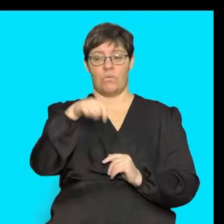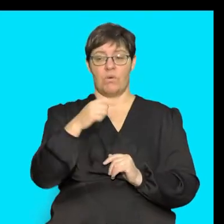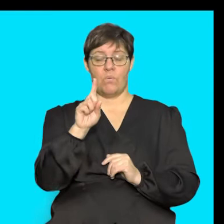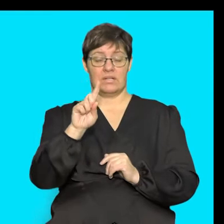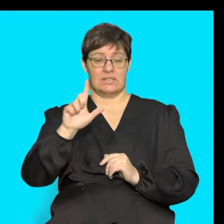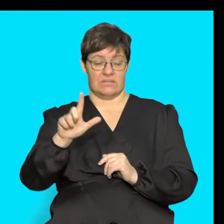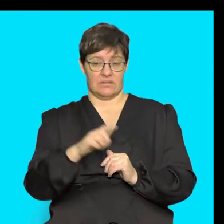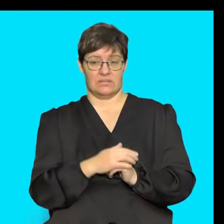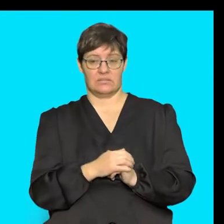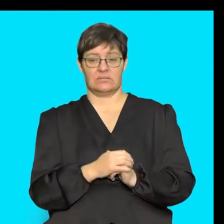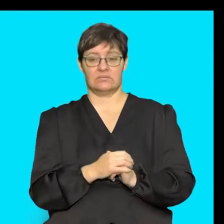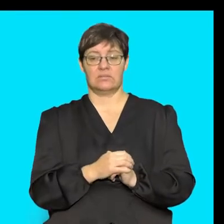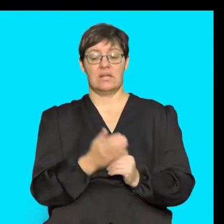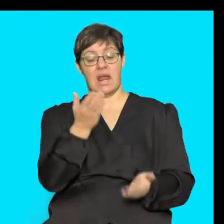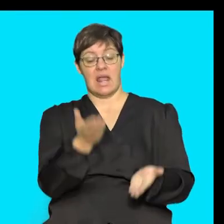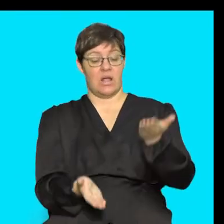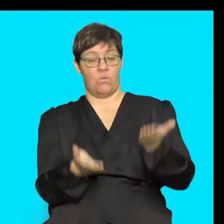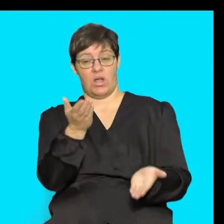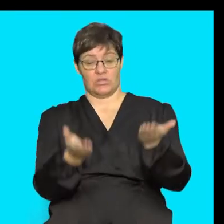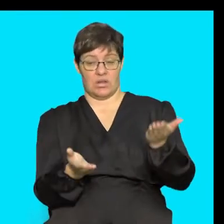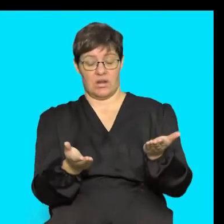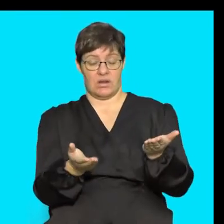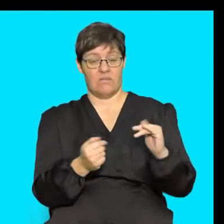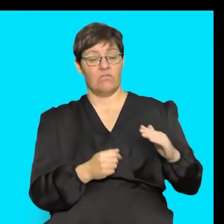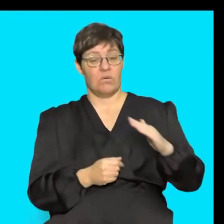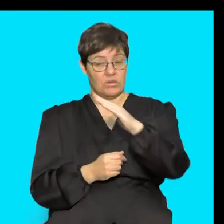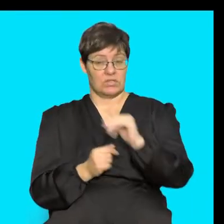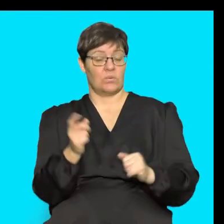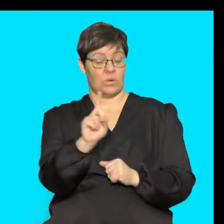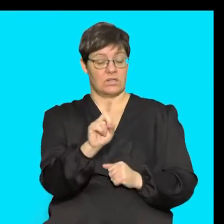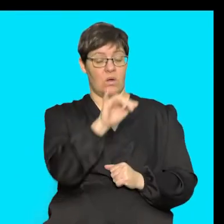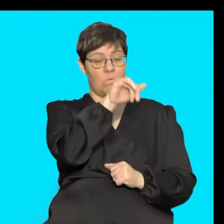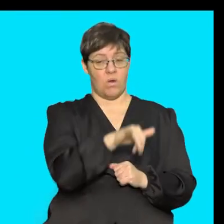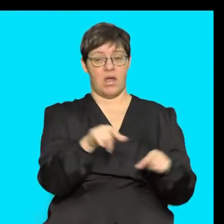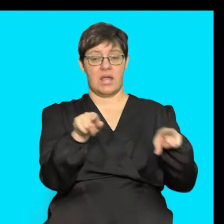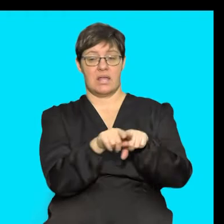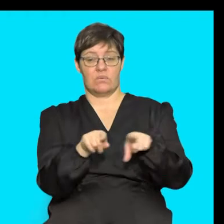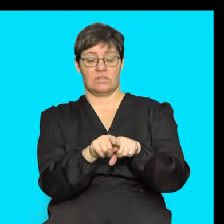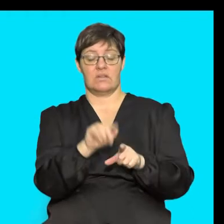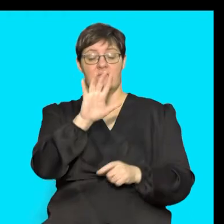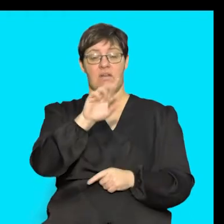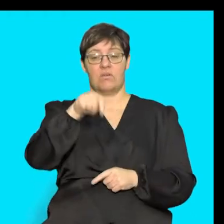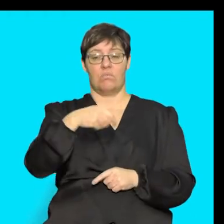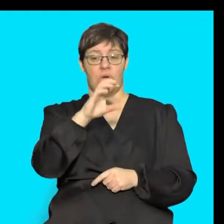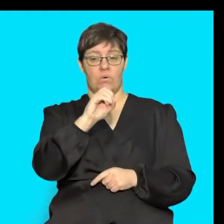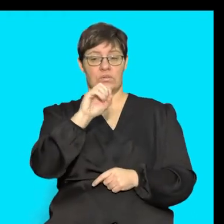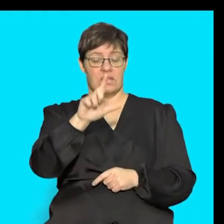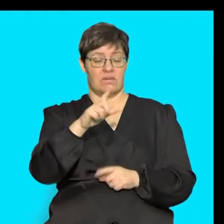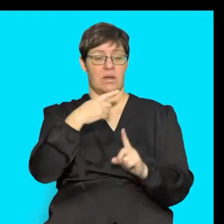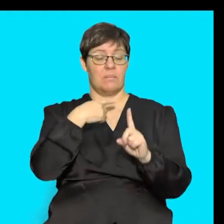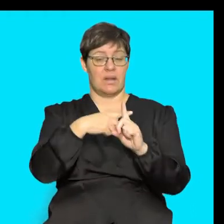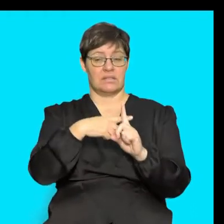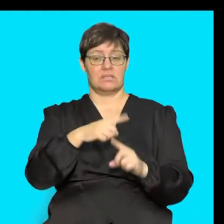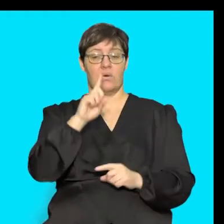together? Then our equation of the regression is that. Are we together? Which is our equation of a straight